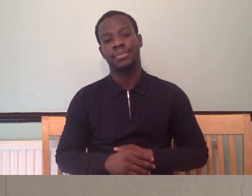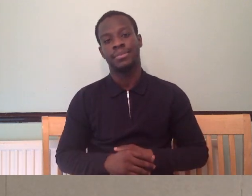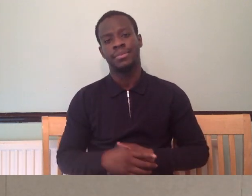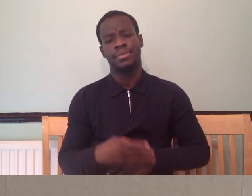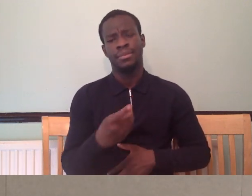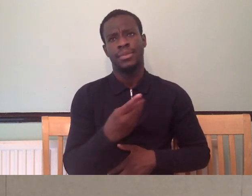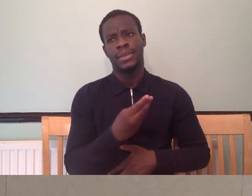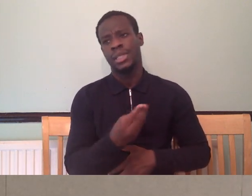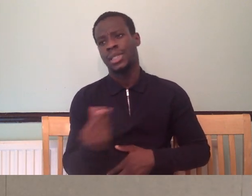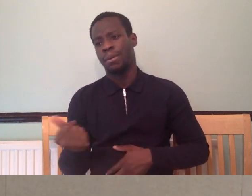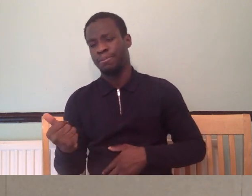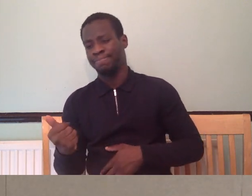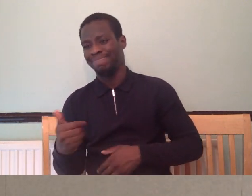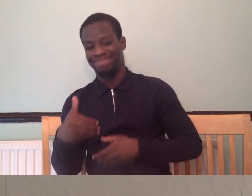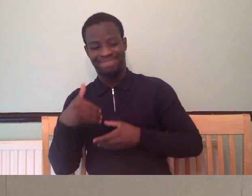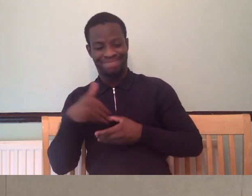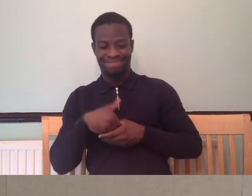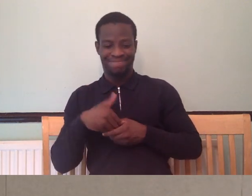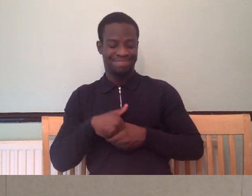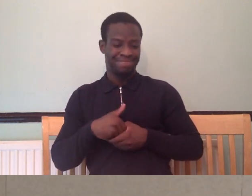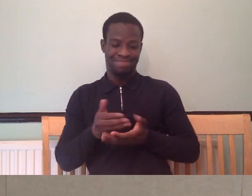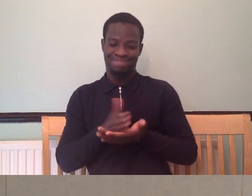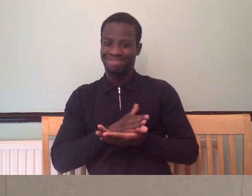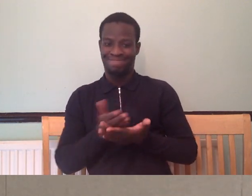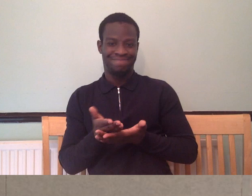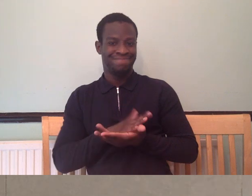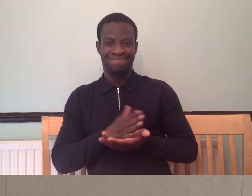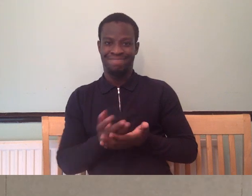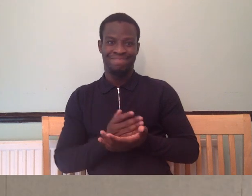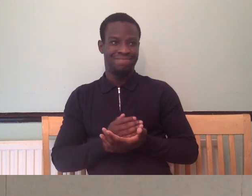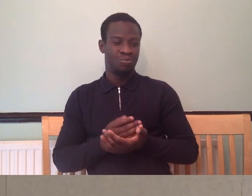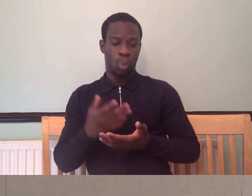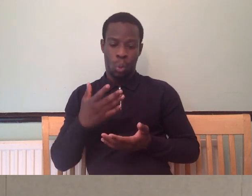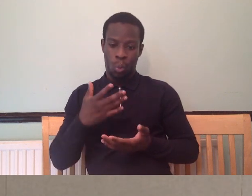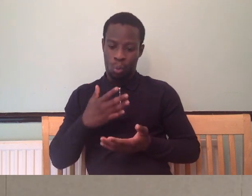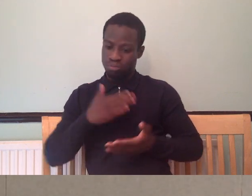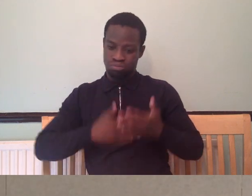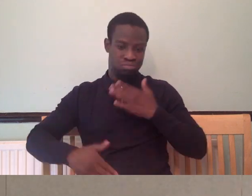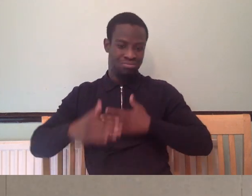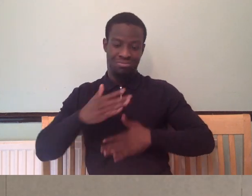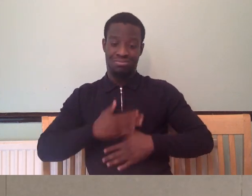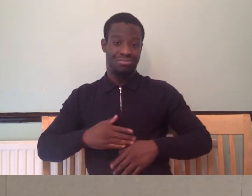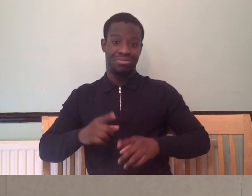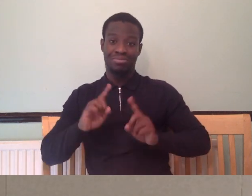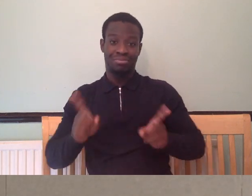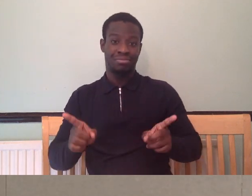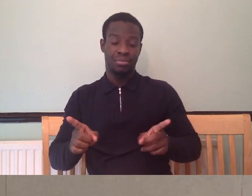Some of us are troubled at the moment. We just like a bit of peace, a bit of